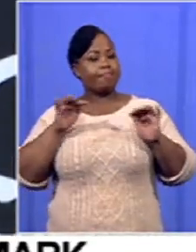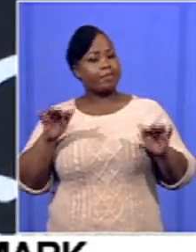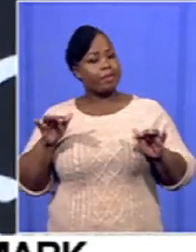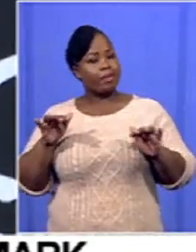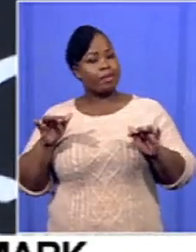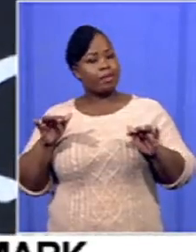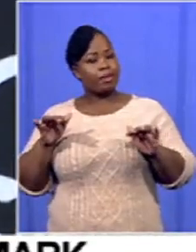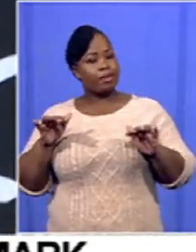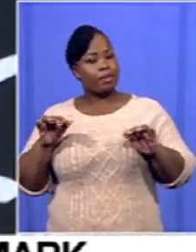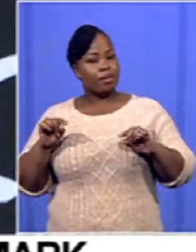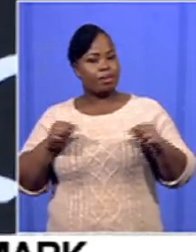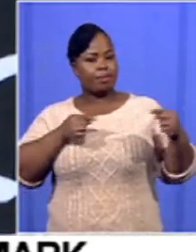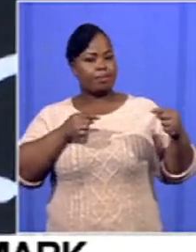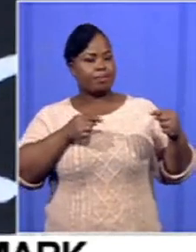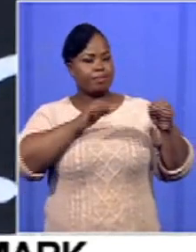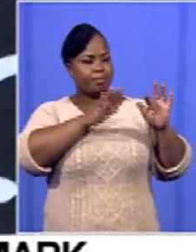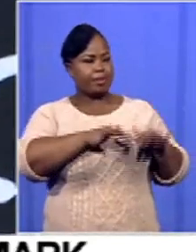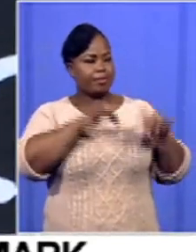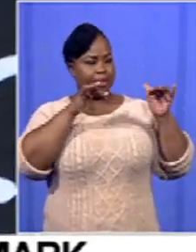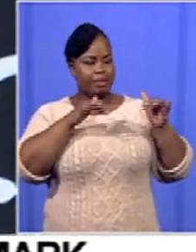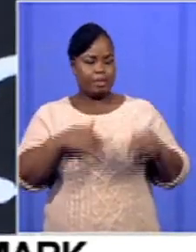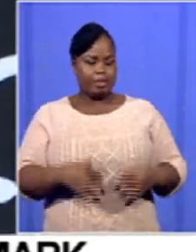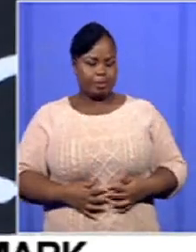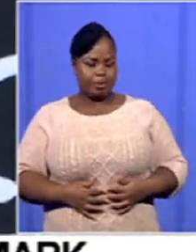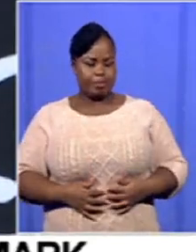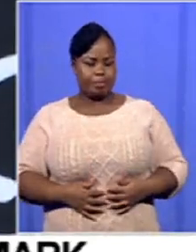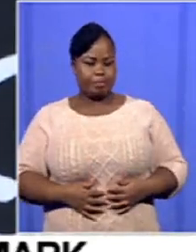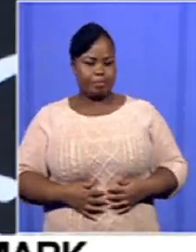versus the parliament.